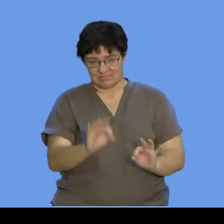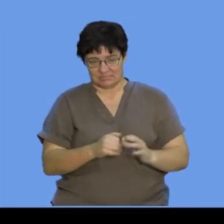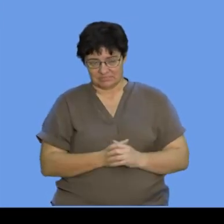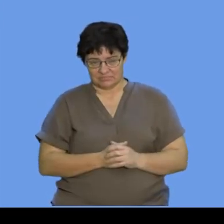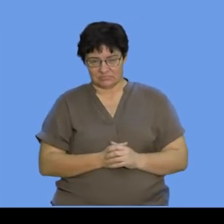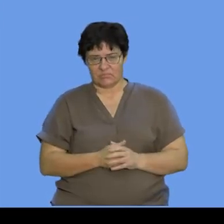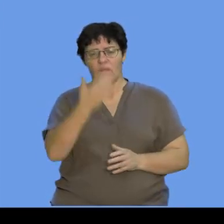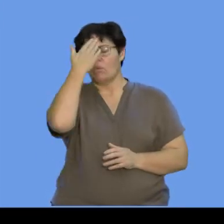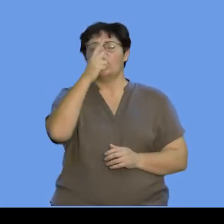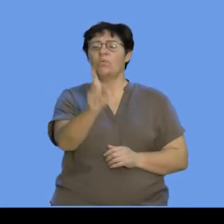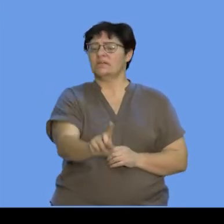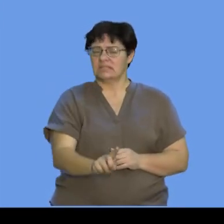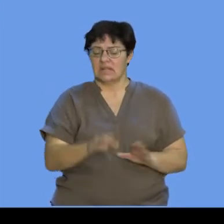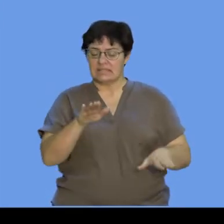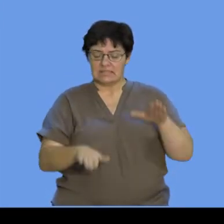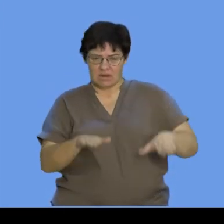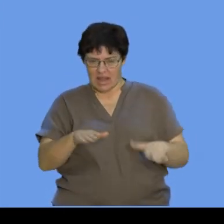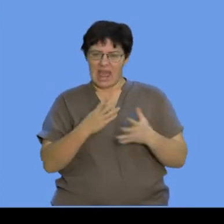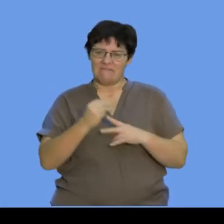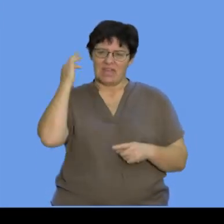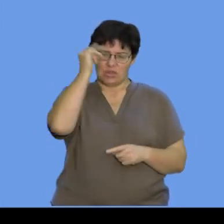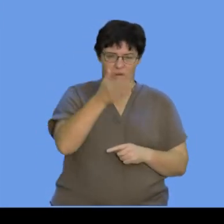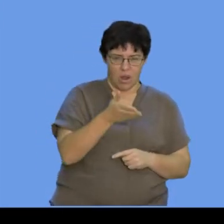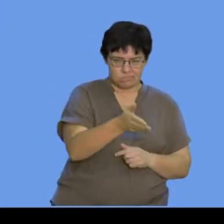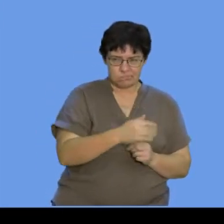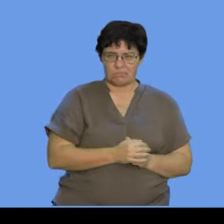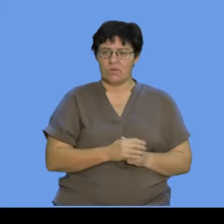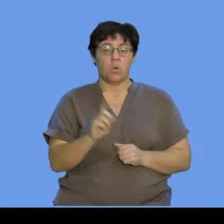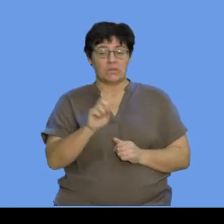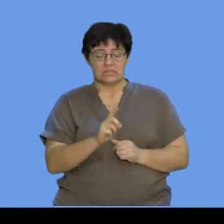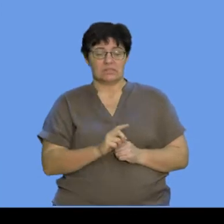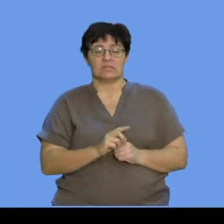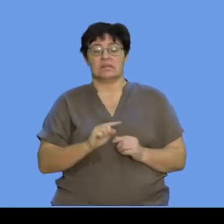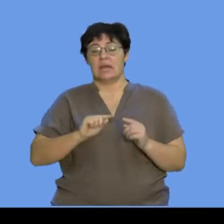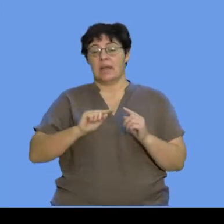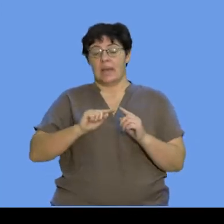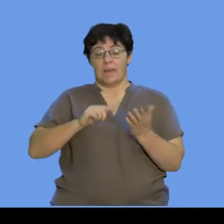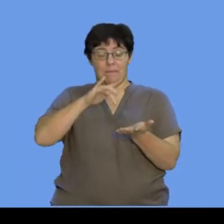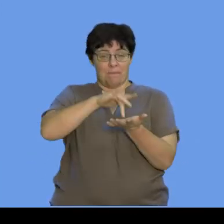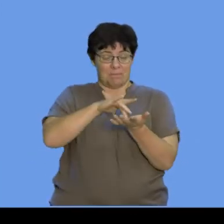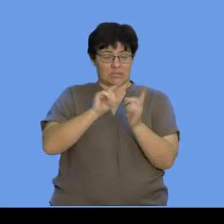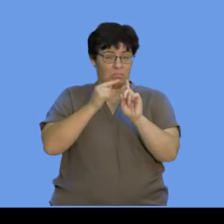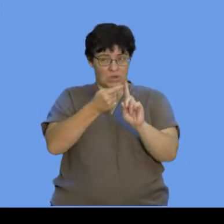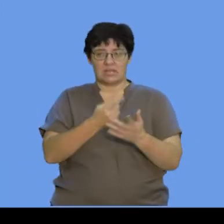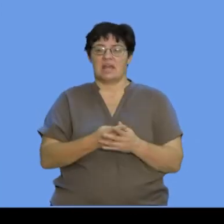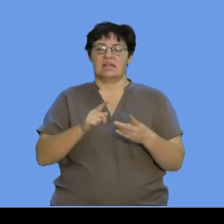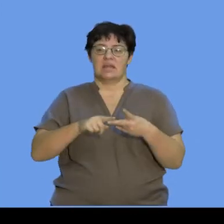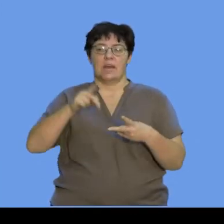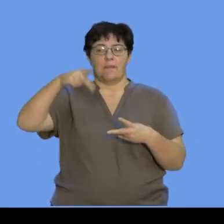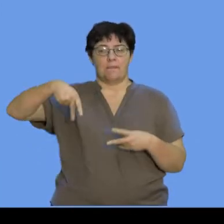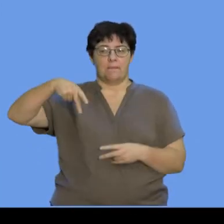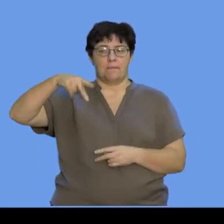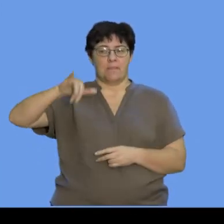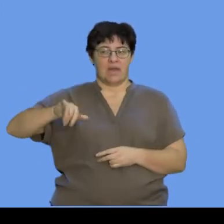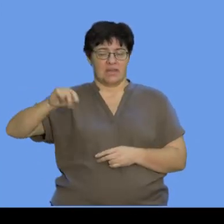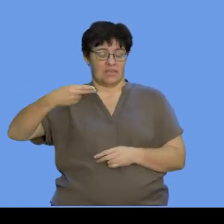know? I know that similarity has some theorems in it, which are midpoint theorem and the Pythagoras, and also